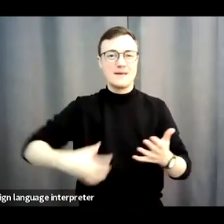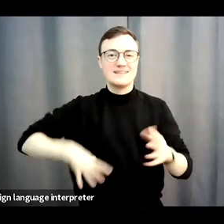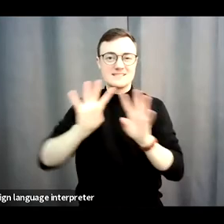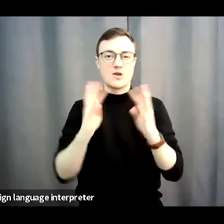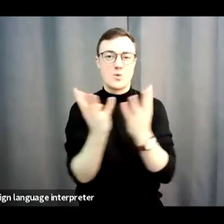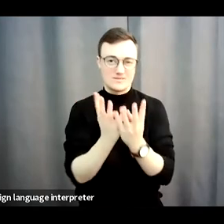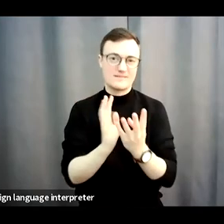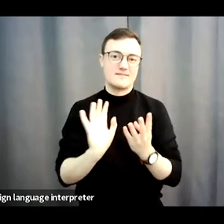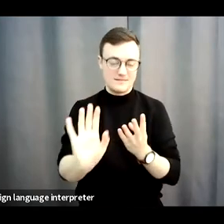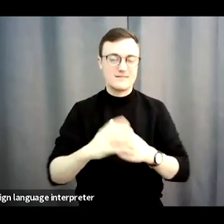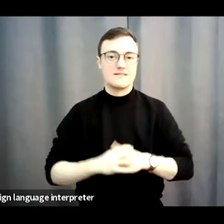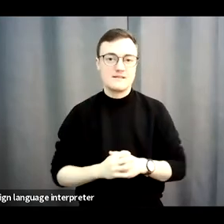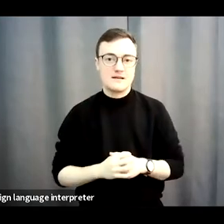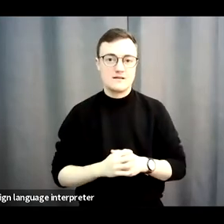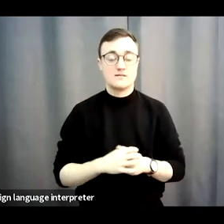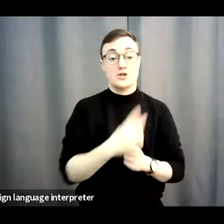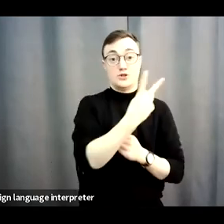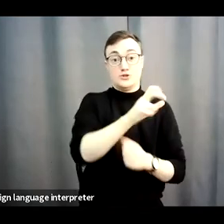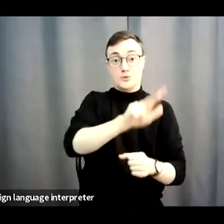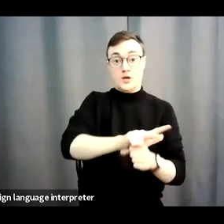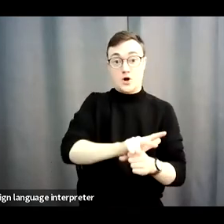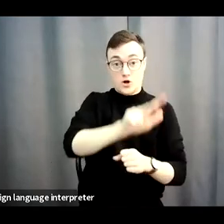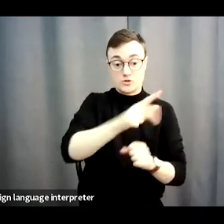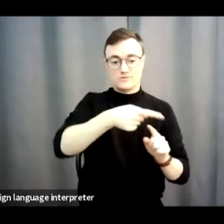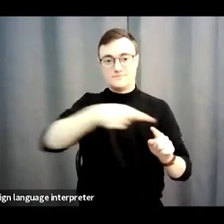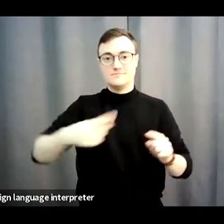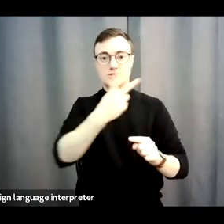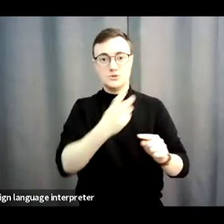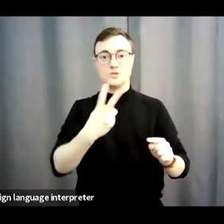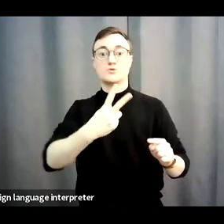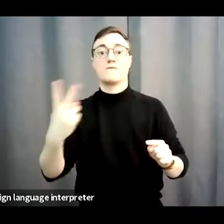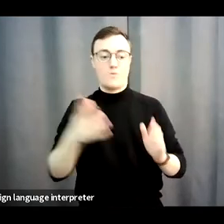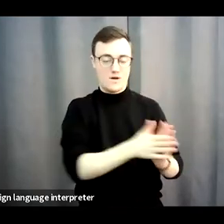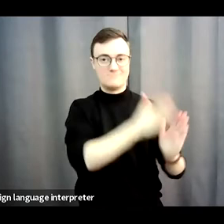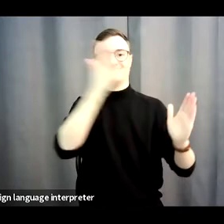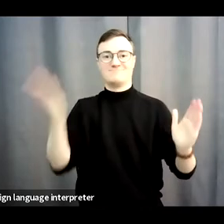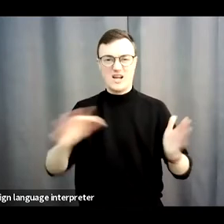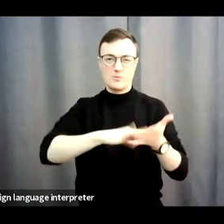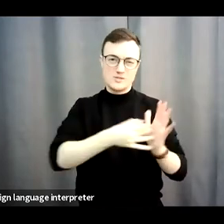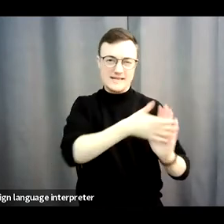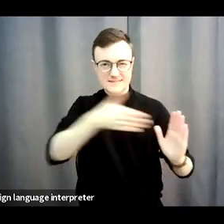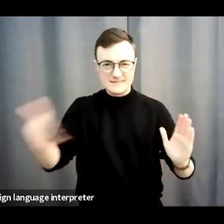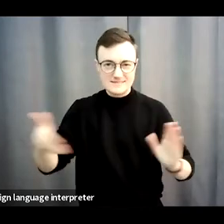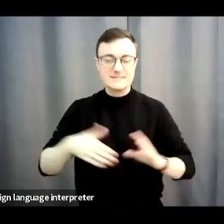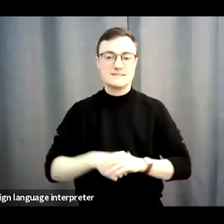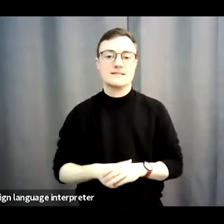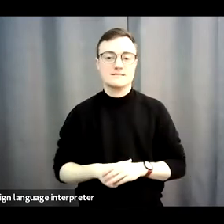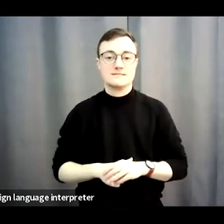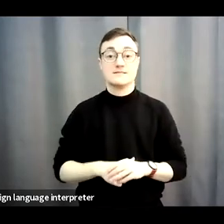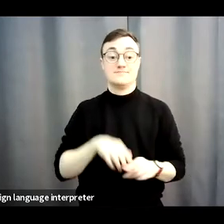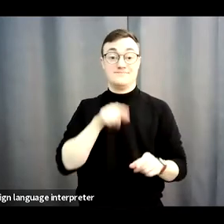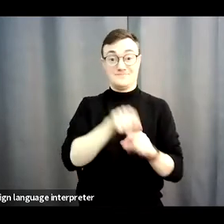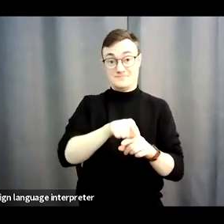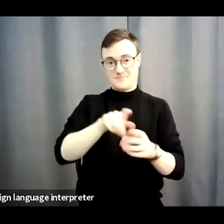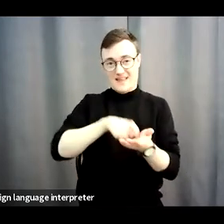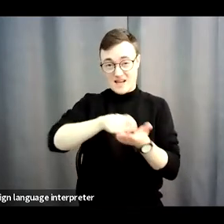Disability for the period of 2018 through 2022. This plan is a plan that's